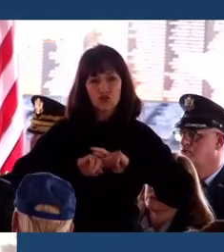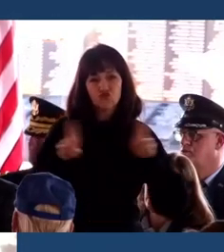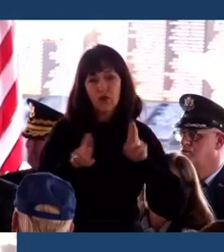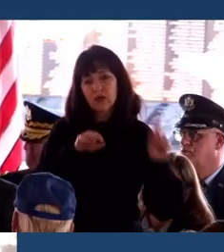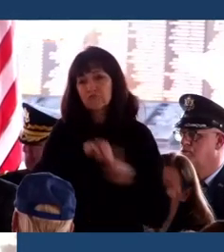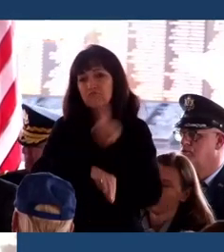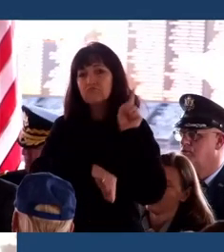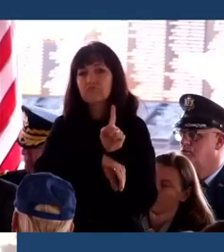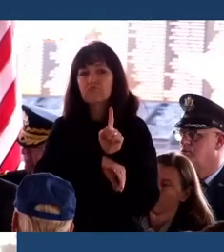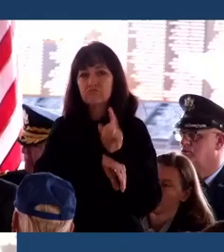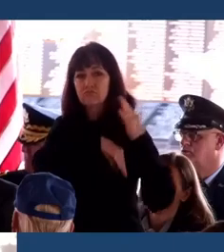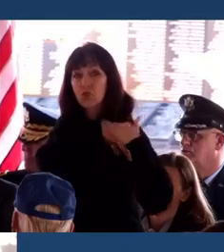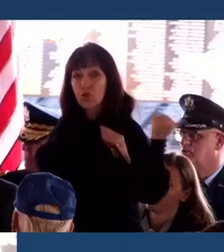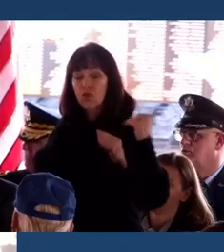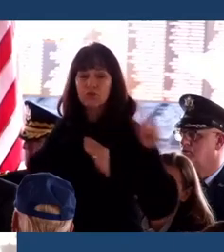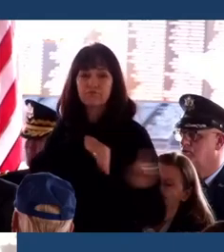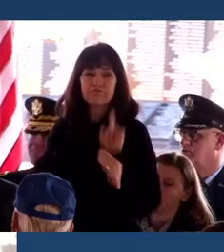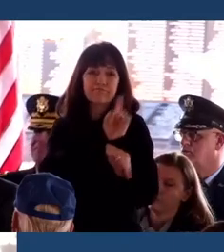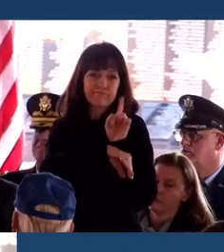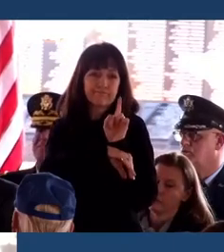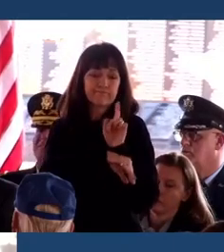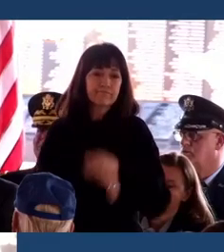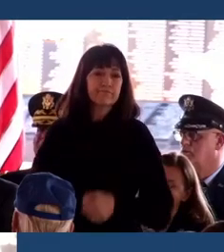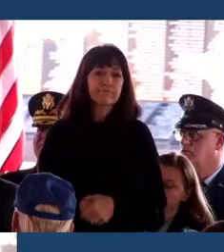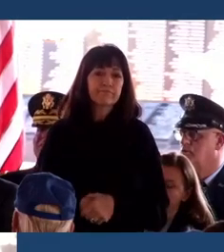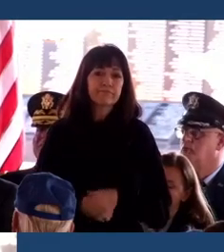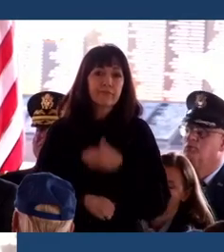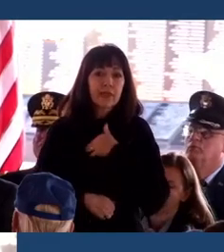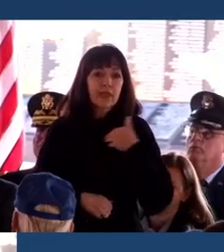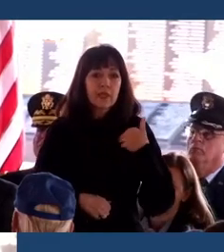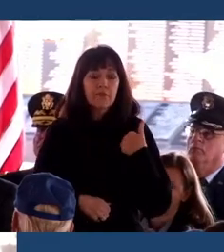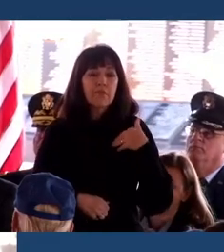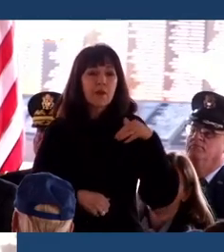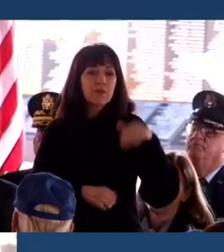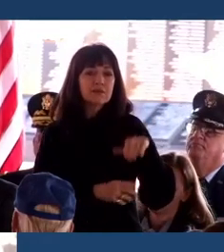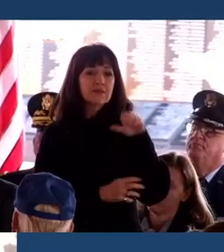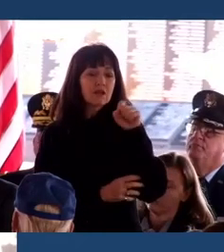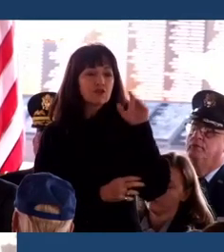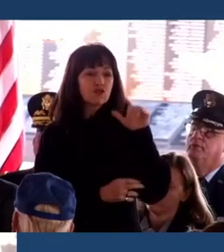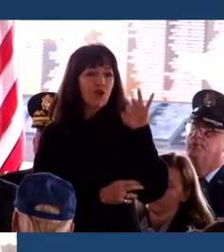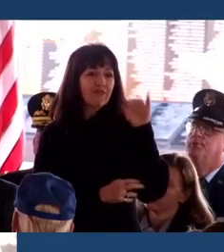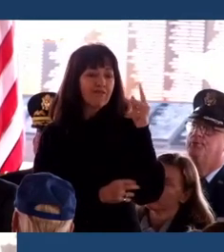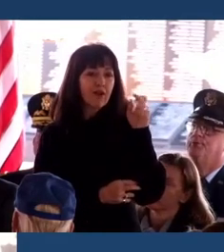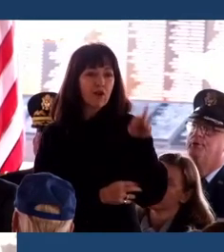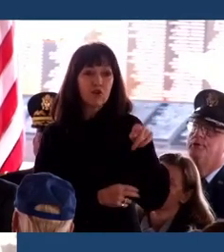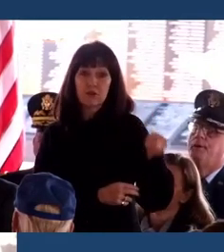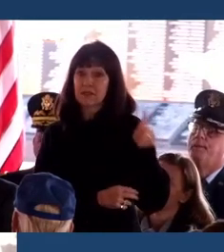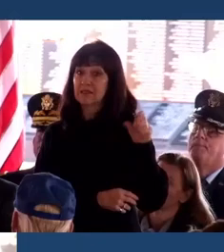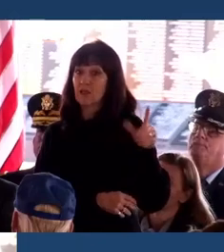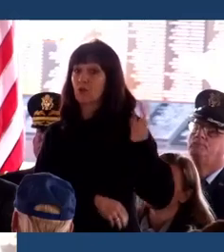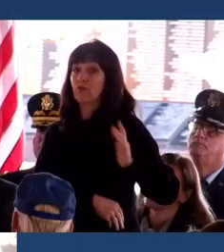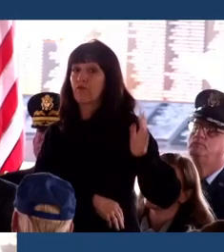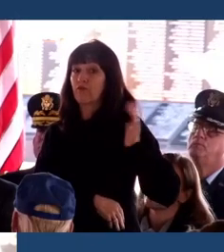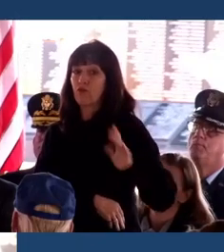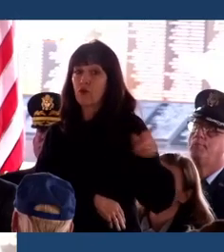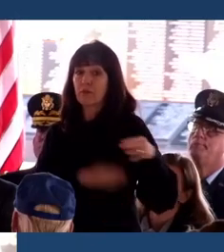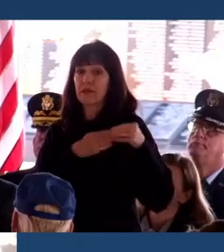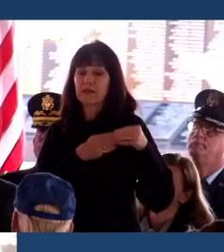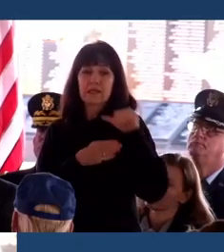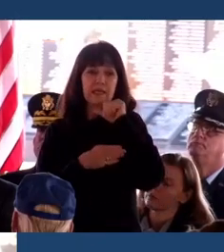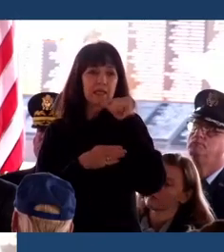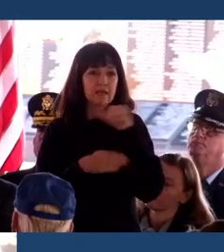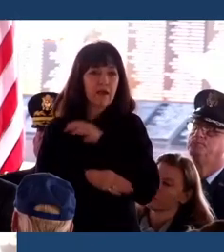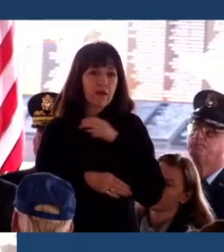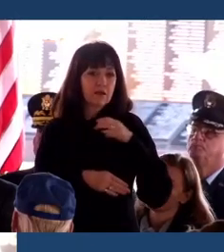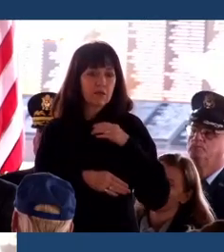call. Members of that unit include Sergeant Zachary Fackler, a Delaware farmer who was the lead non-commissioned